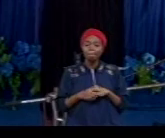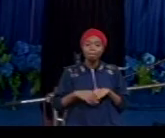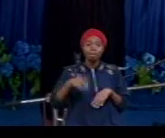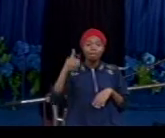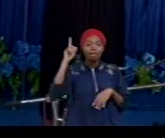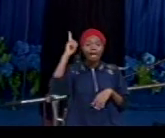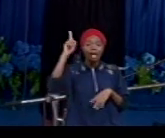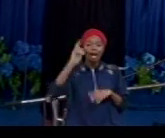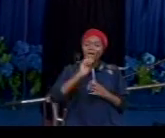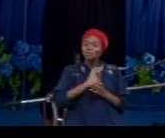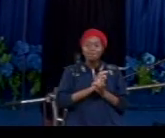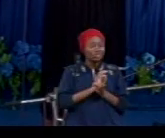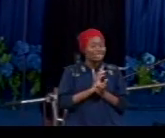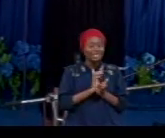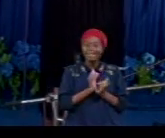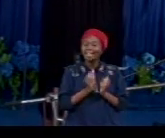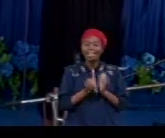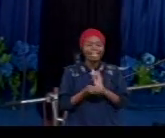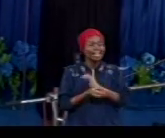Thee. Thou